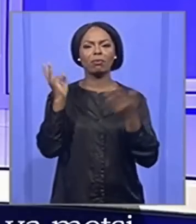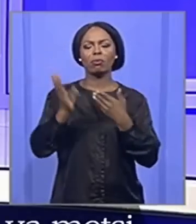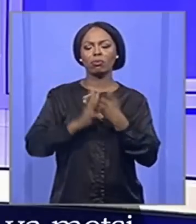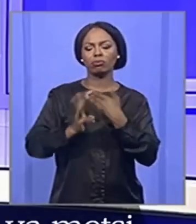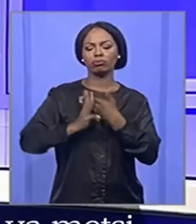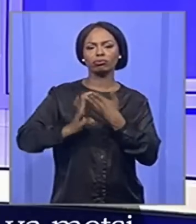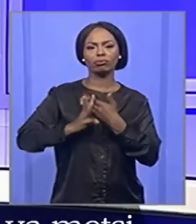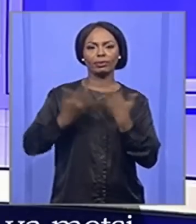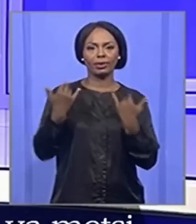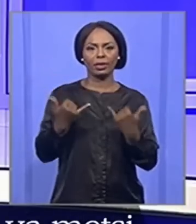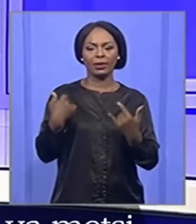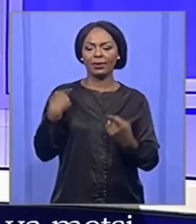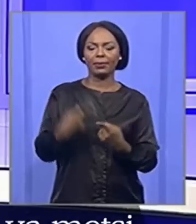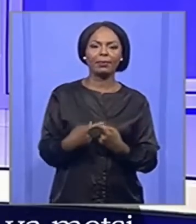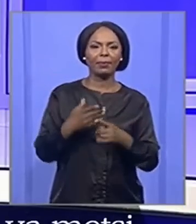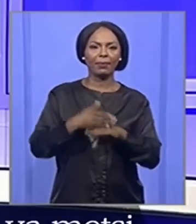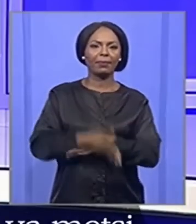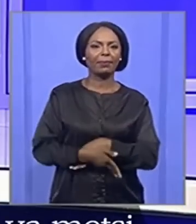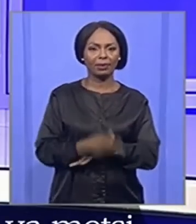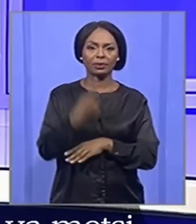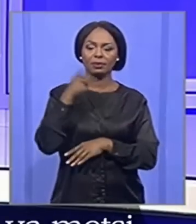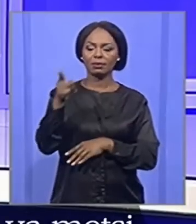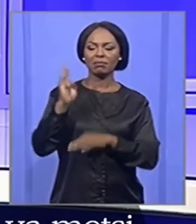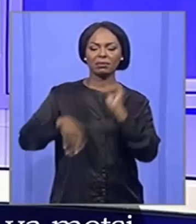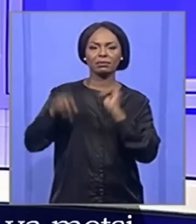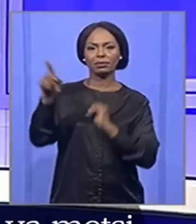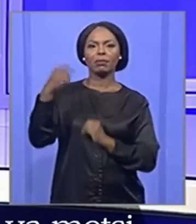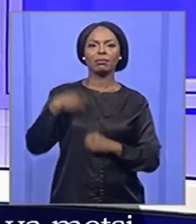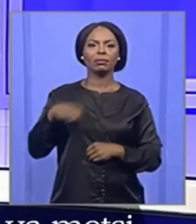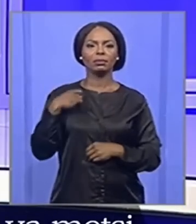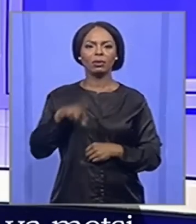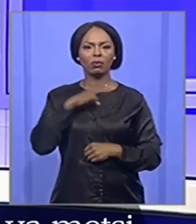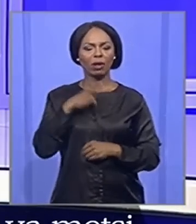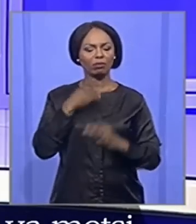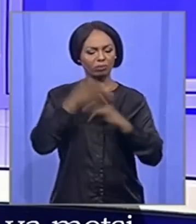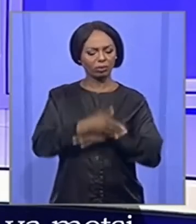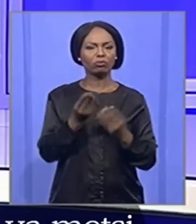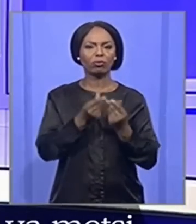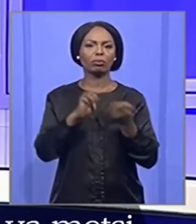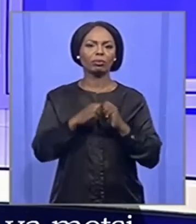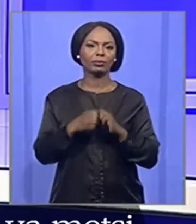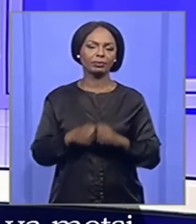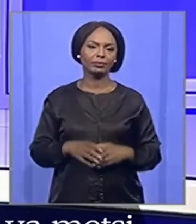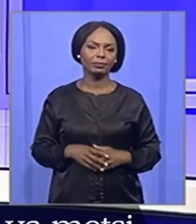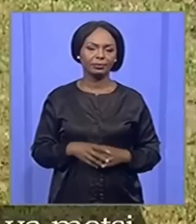3 tse fetileng, mme ba tseka hore masepala wa Matjhabeng o nke mehato ka bothata bona.